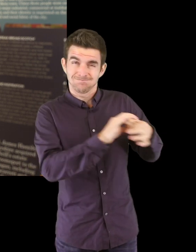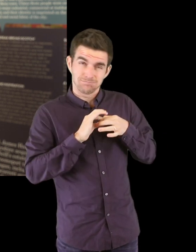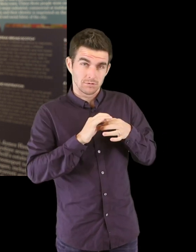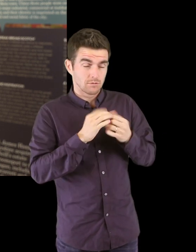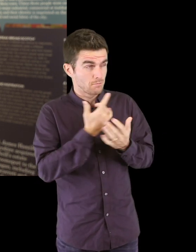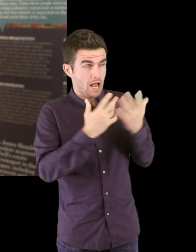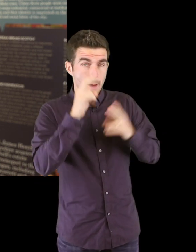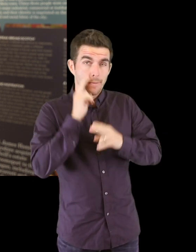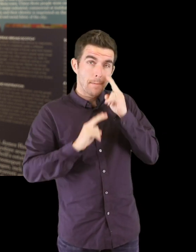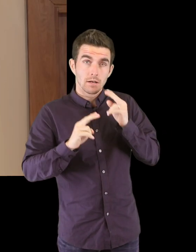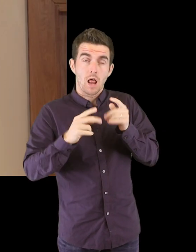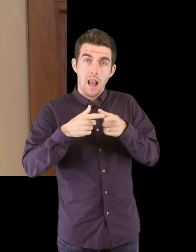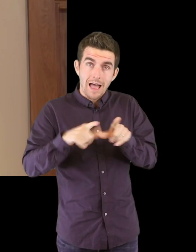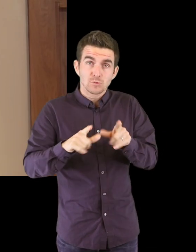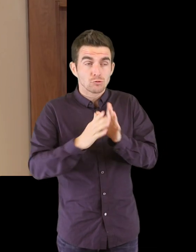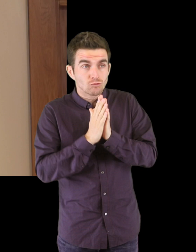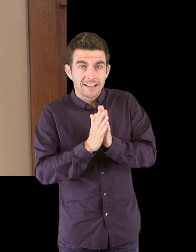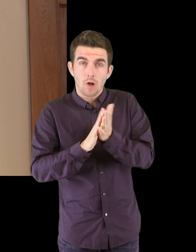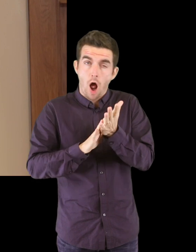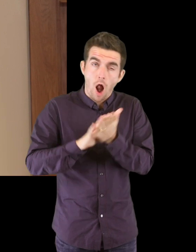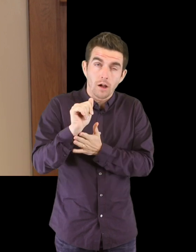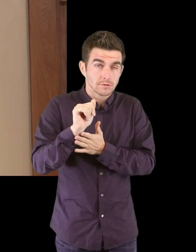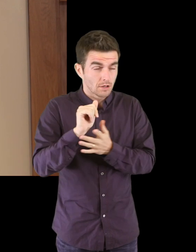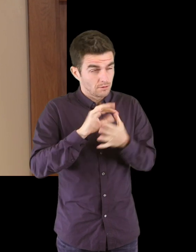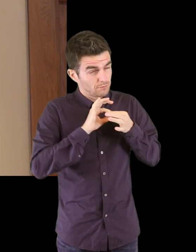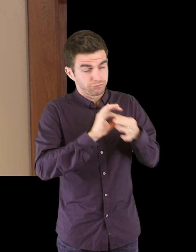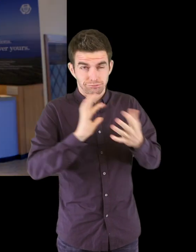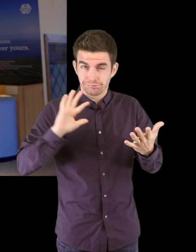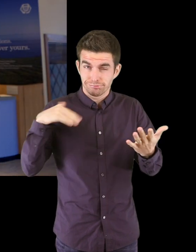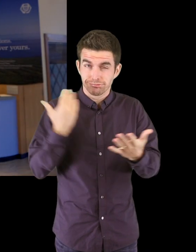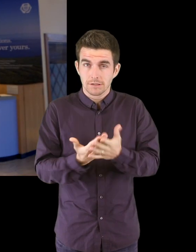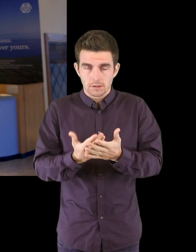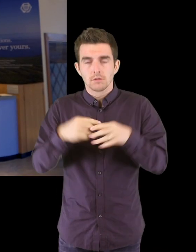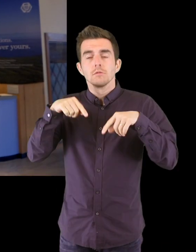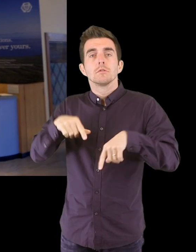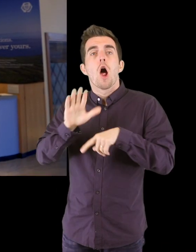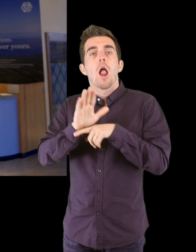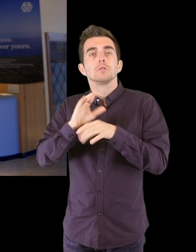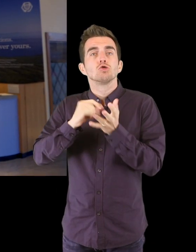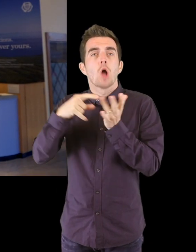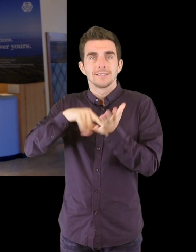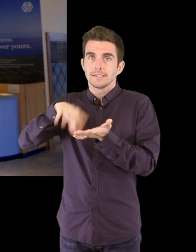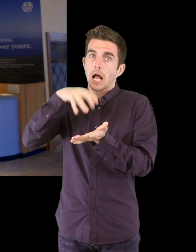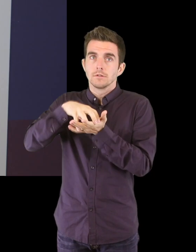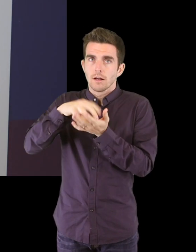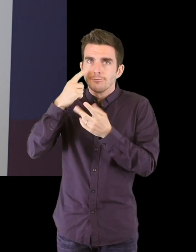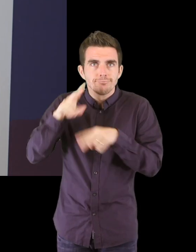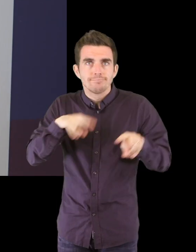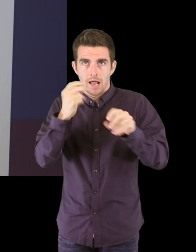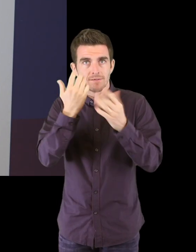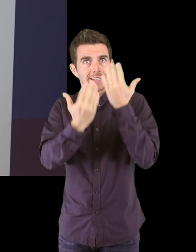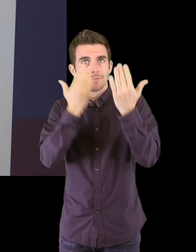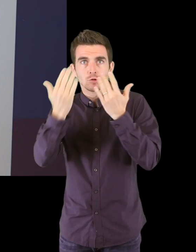people, language, religion and cultural traditions. The Discover Ulster-Scots Centre has permanent displays and free